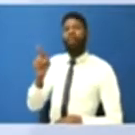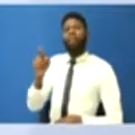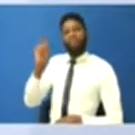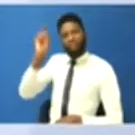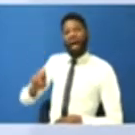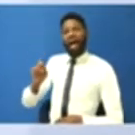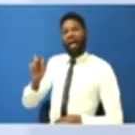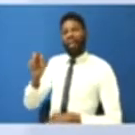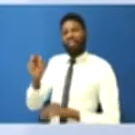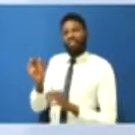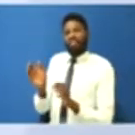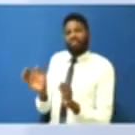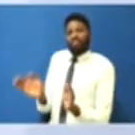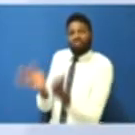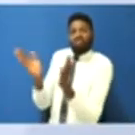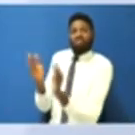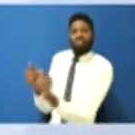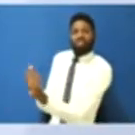opportunity